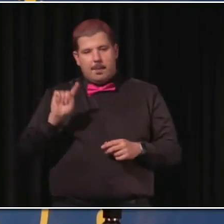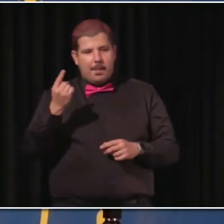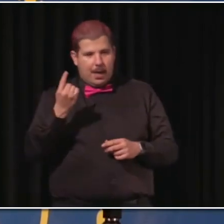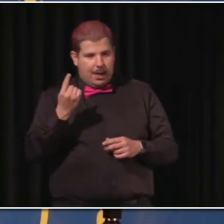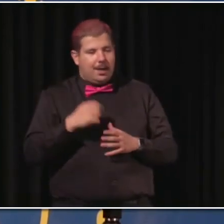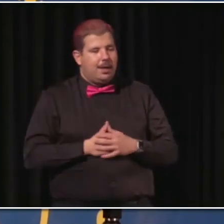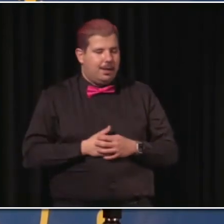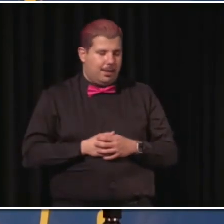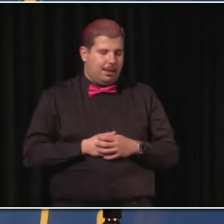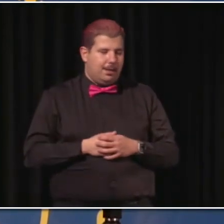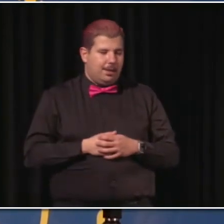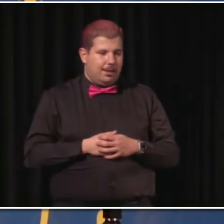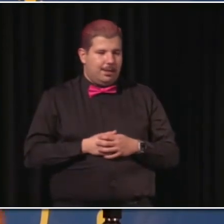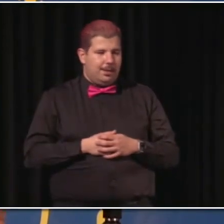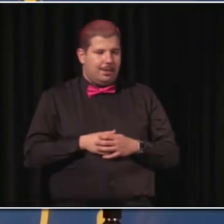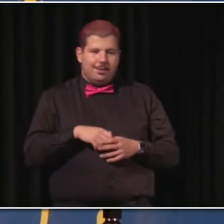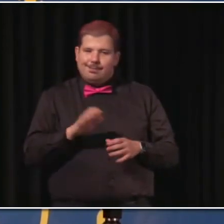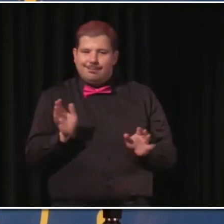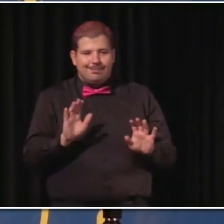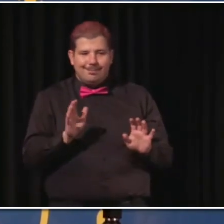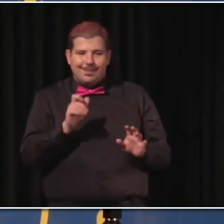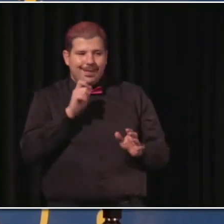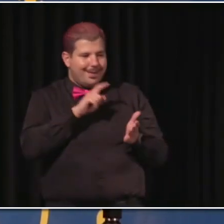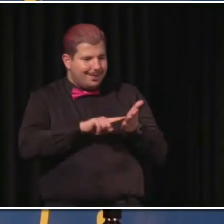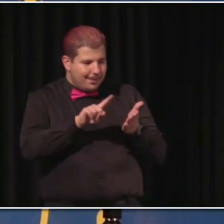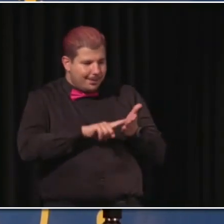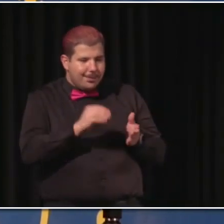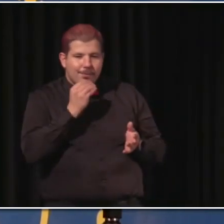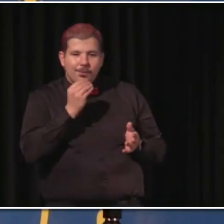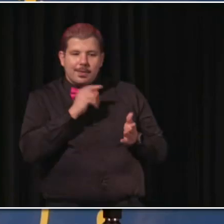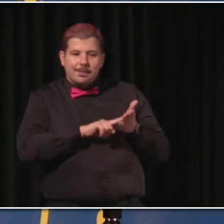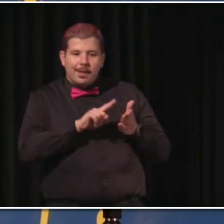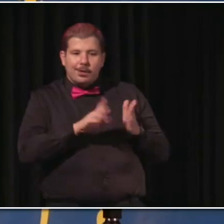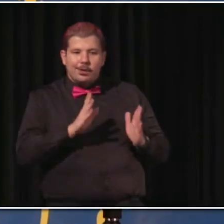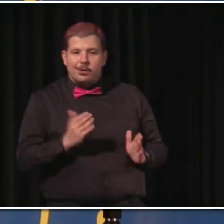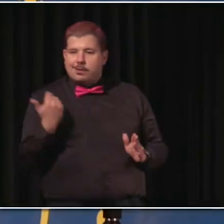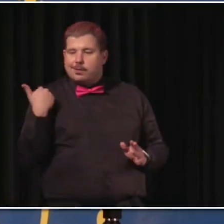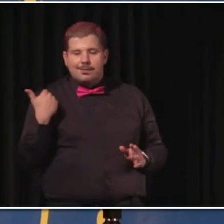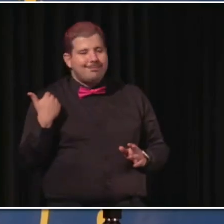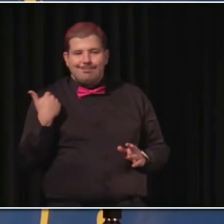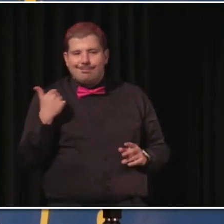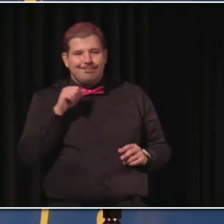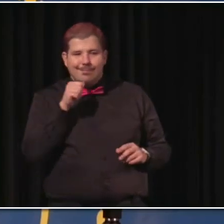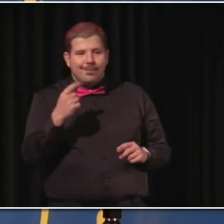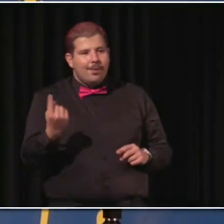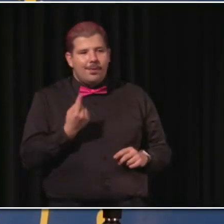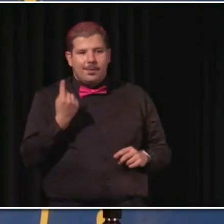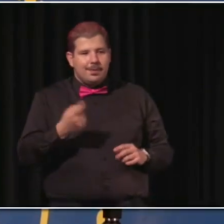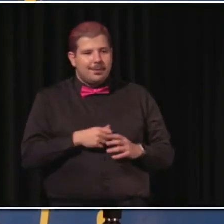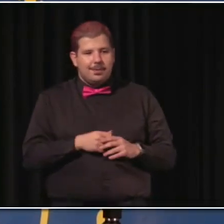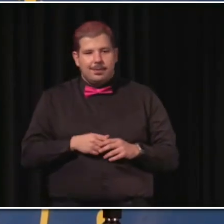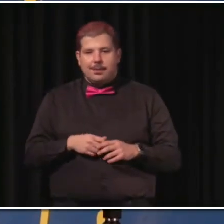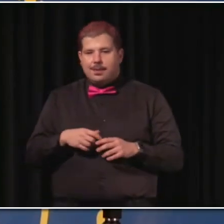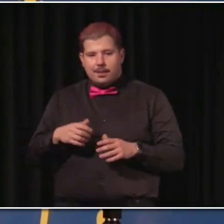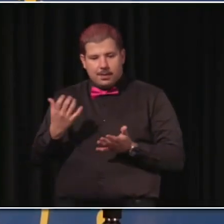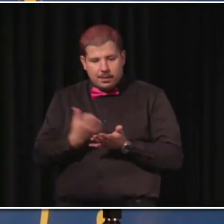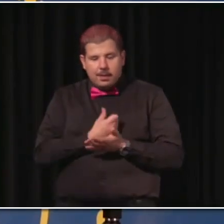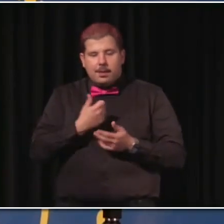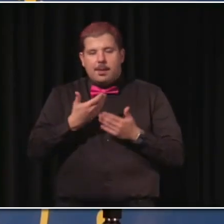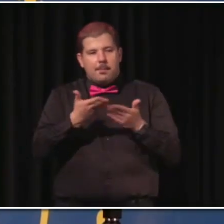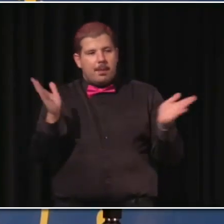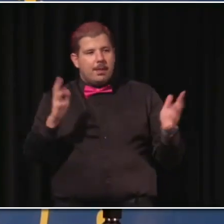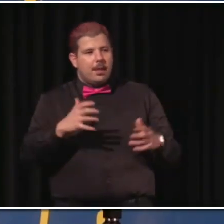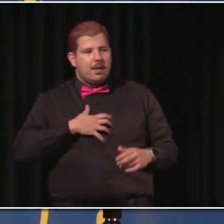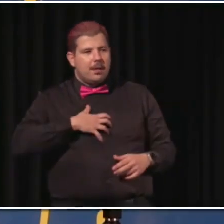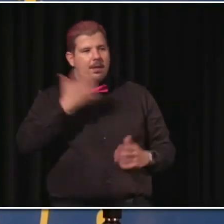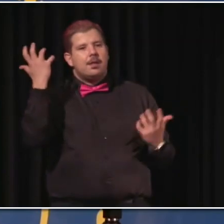We didn't always have food inspectors. It took public outrage to force the creation of the